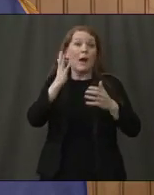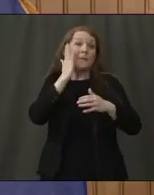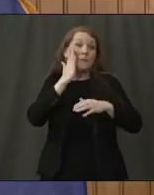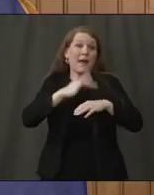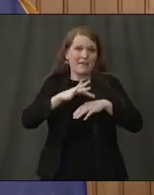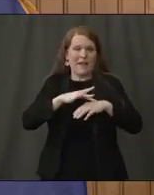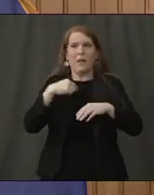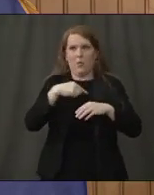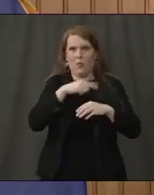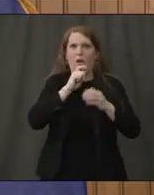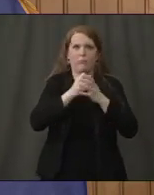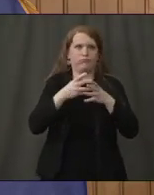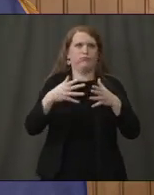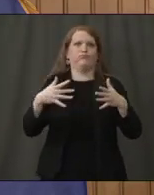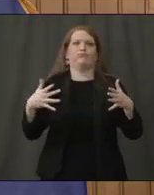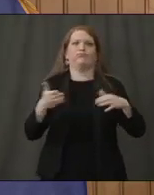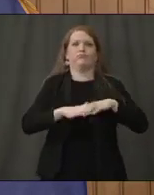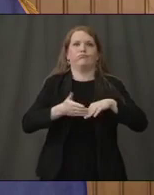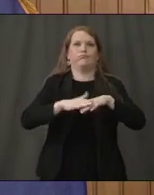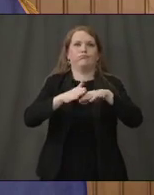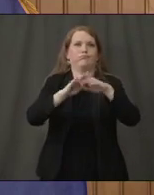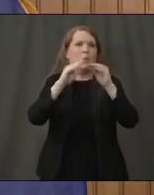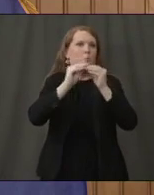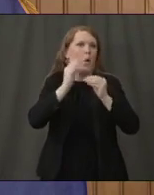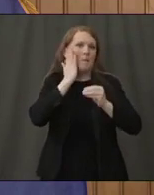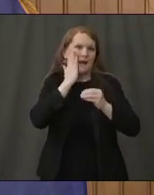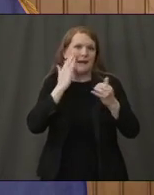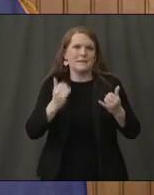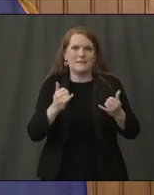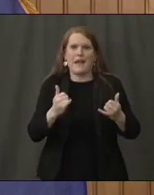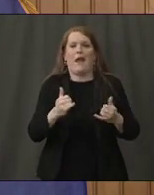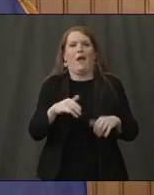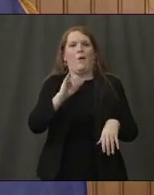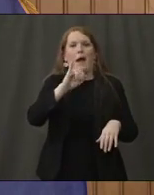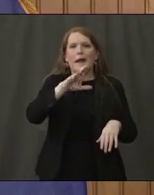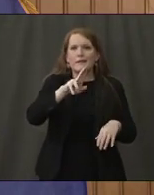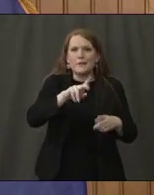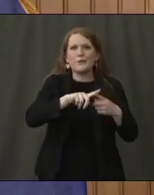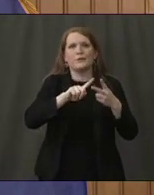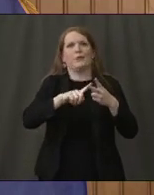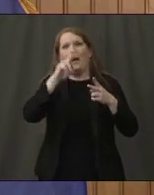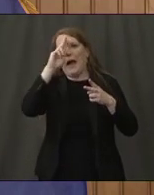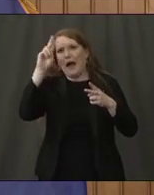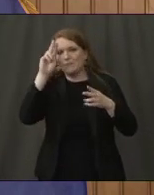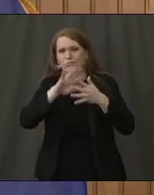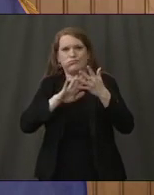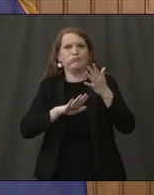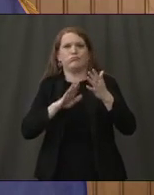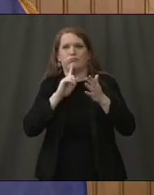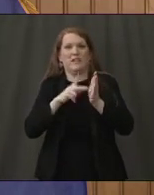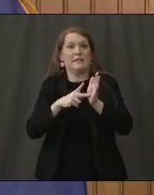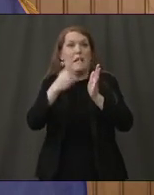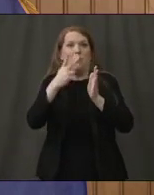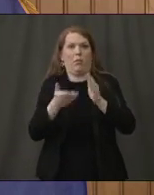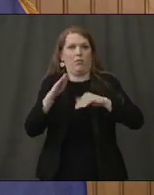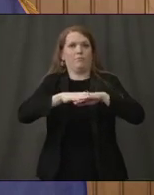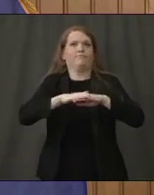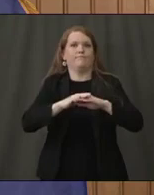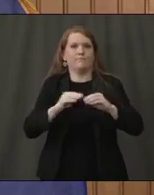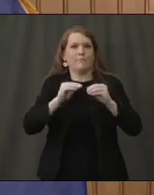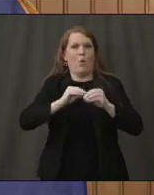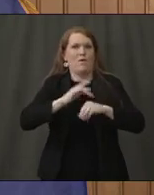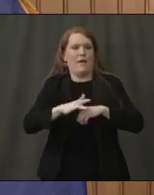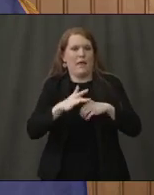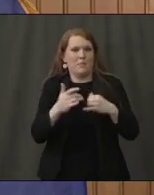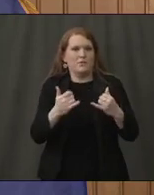Hospital beds, intermediate care beds, ICU beds. They're up almost double over the last month, and I'd like to think,